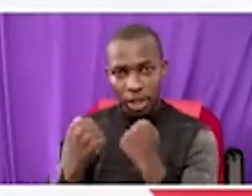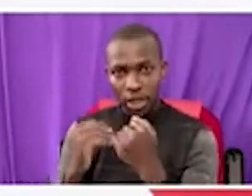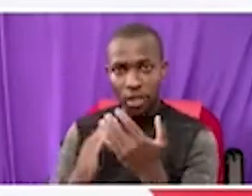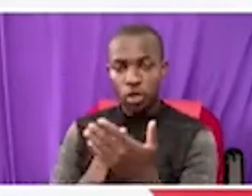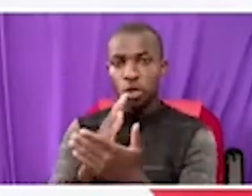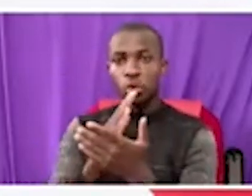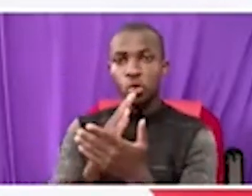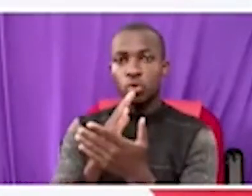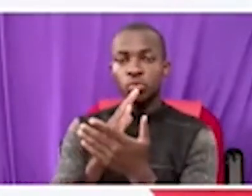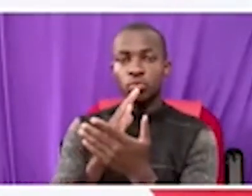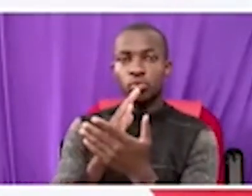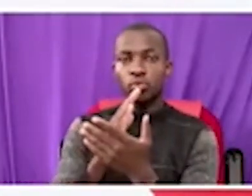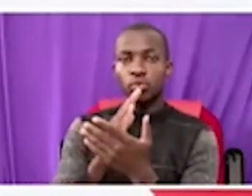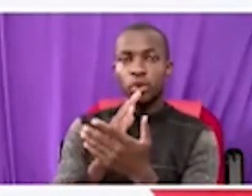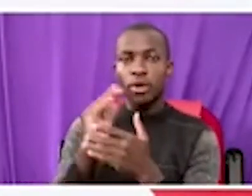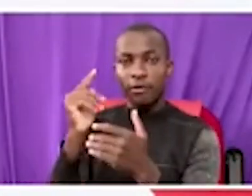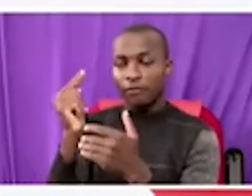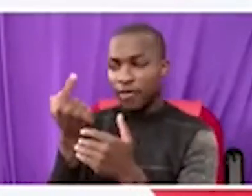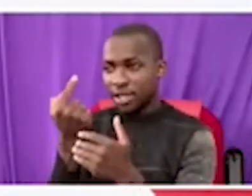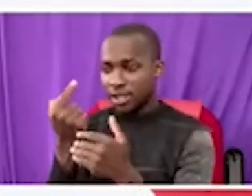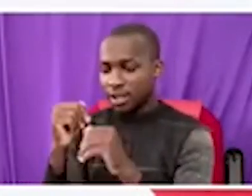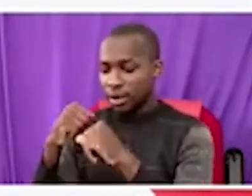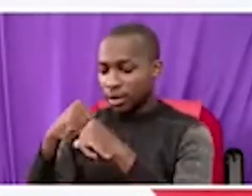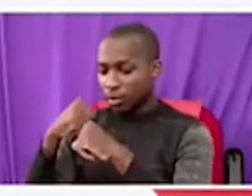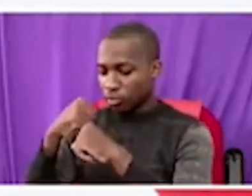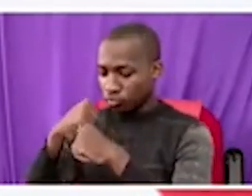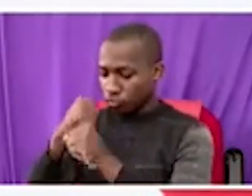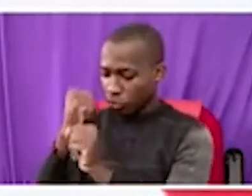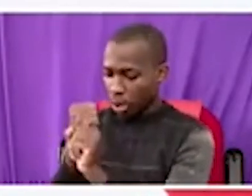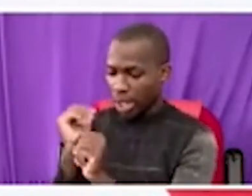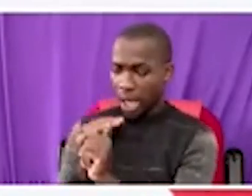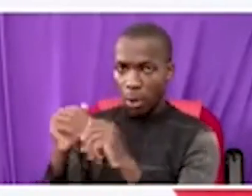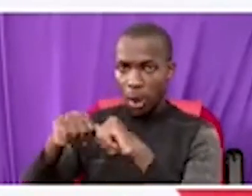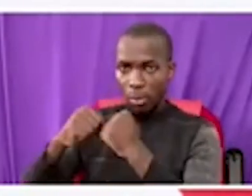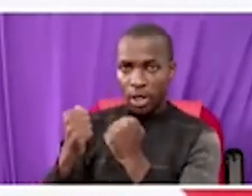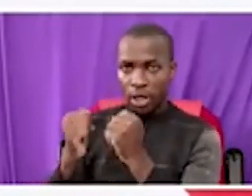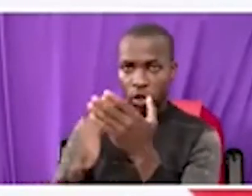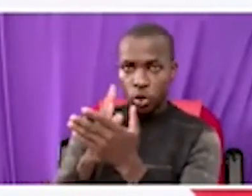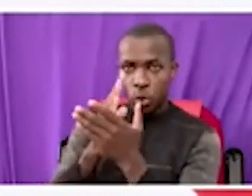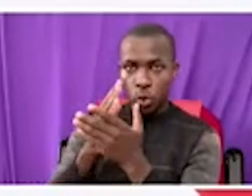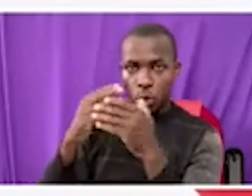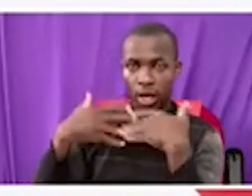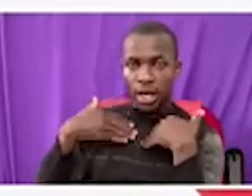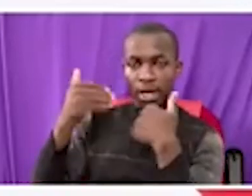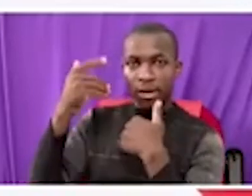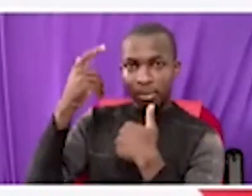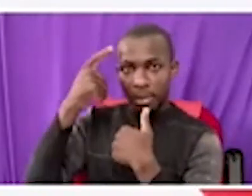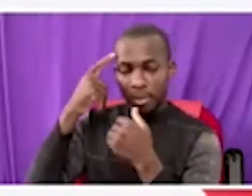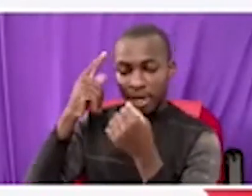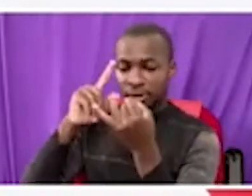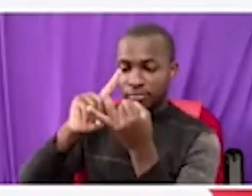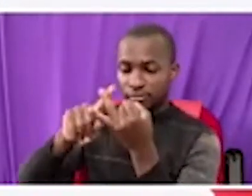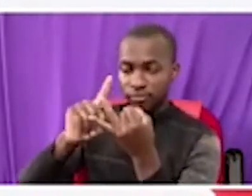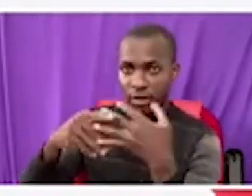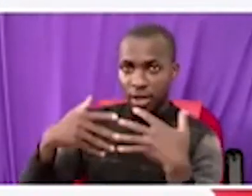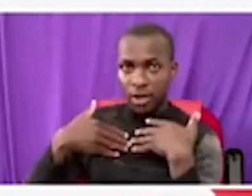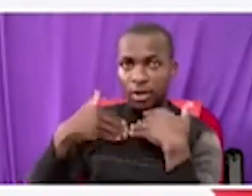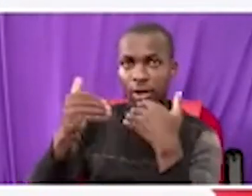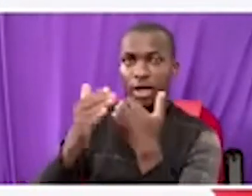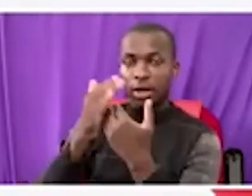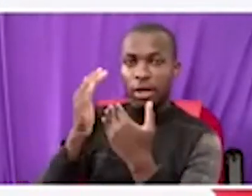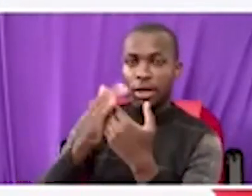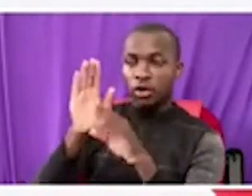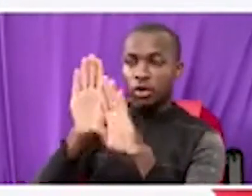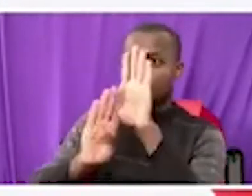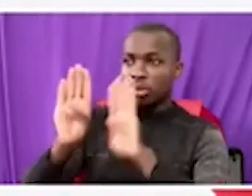morals. First of all, he'll fix our brokenness by healing our minds. Secondly, he will fix our brokenness by healing our morals.